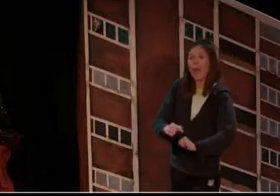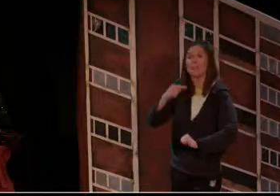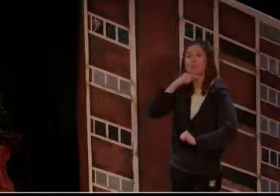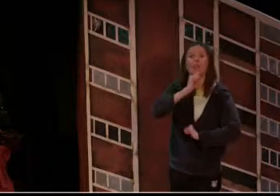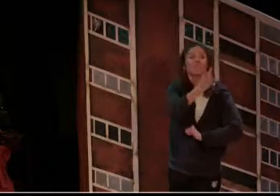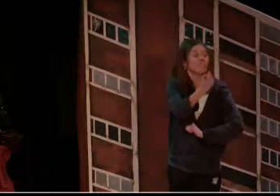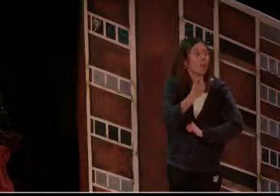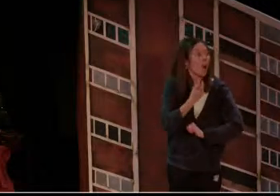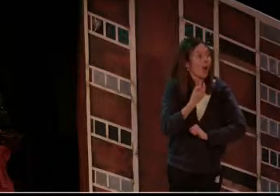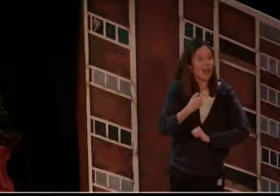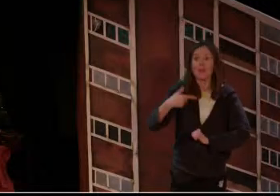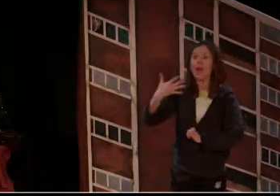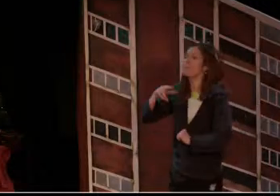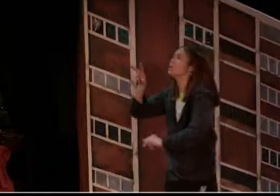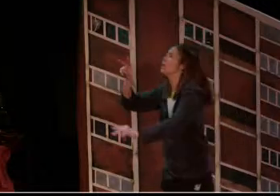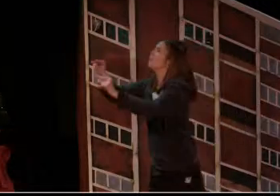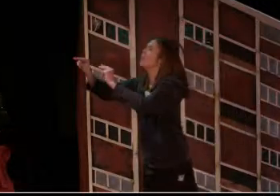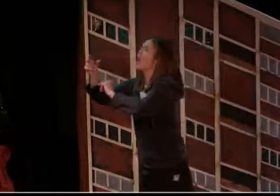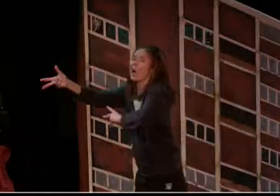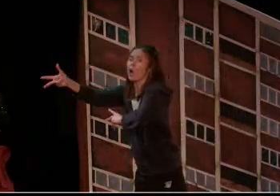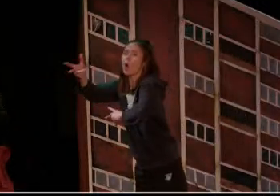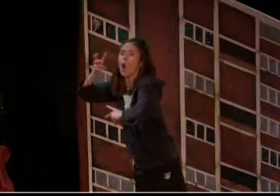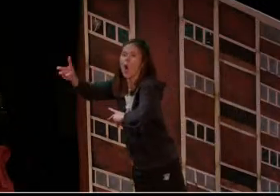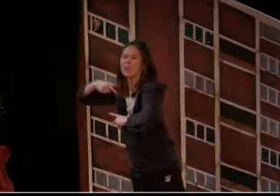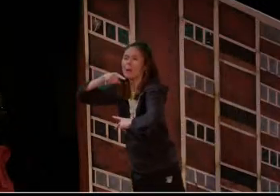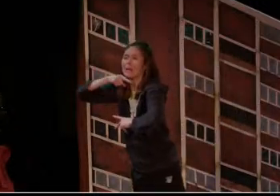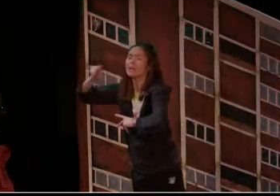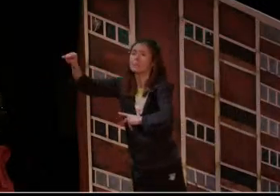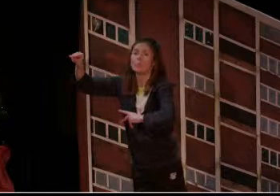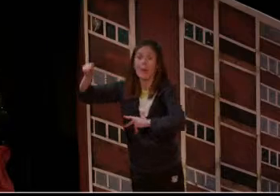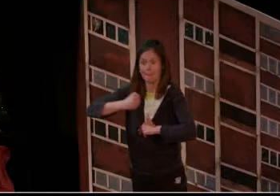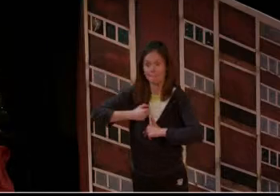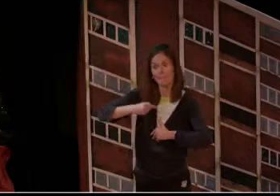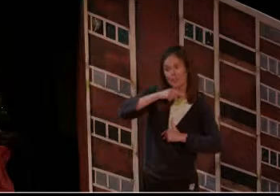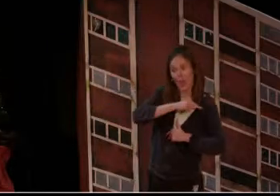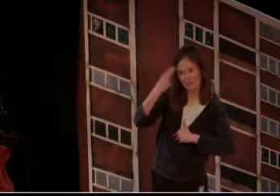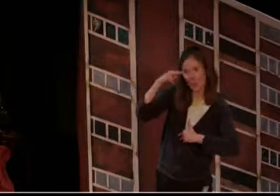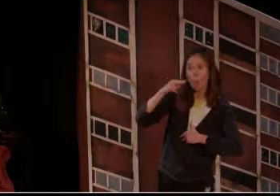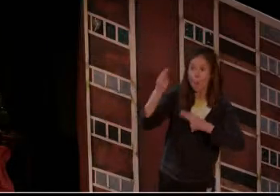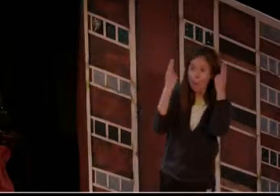is nearby. I heard him. Hello. William?